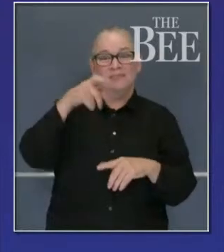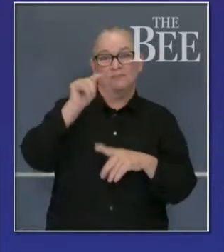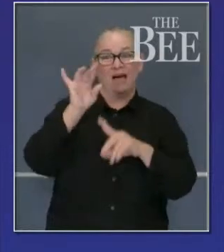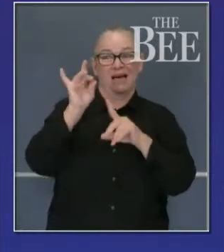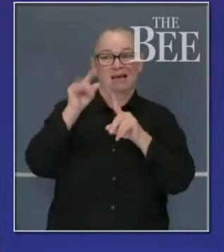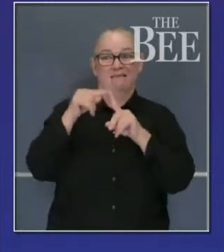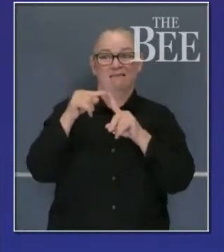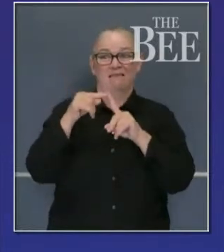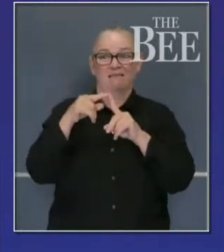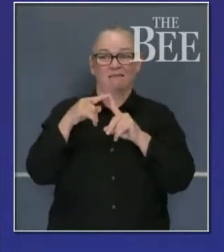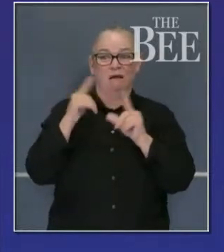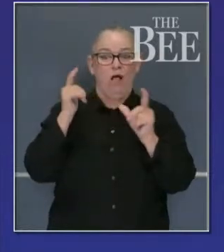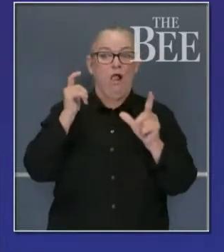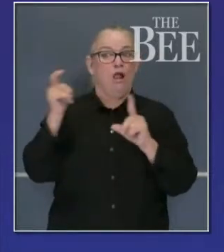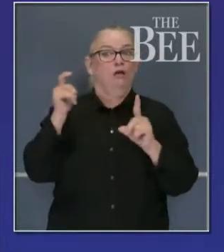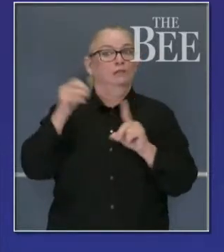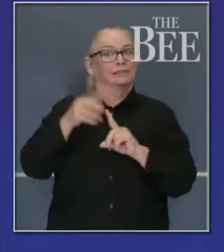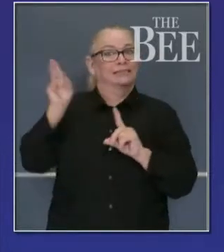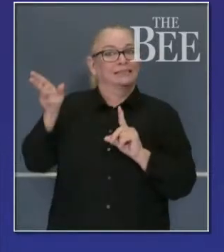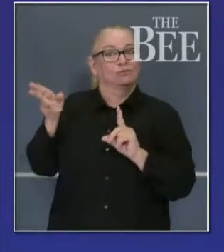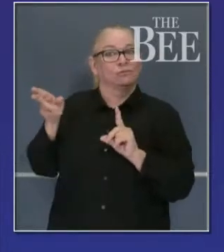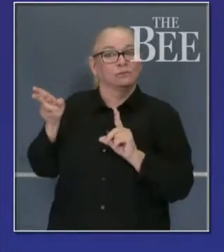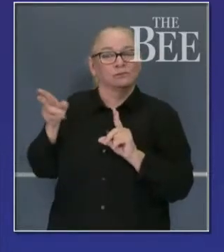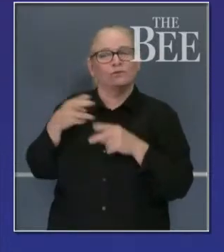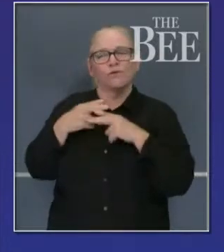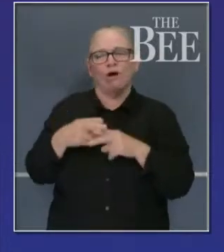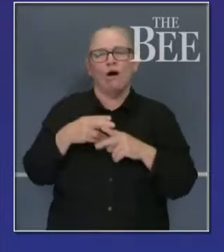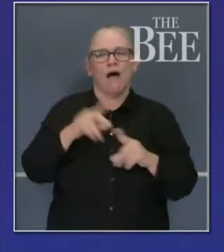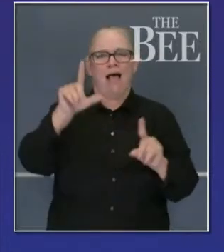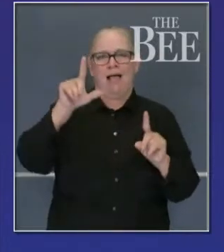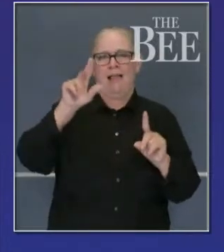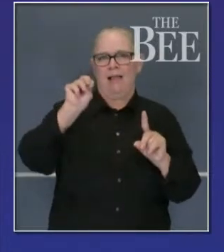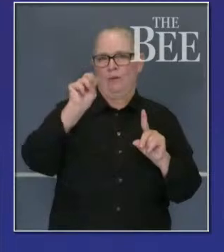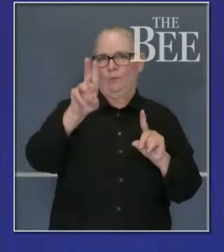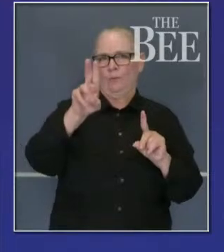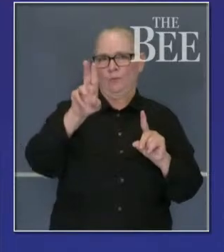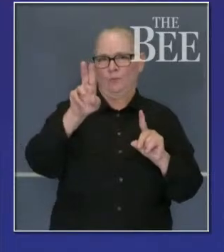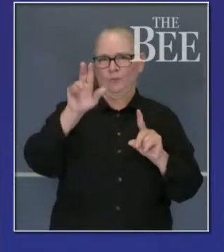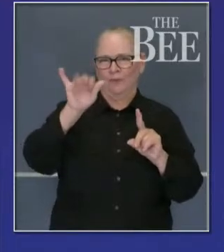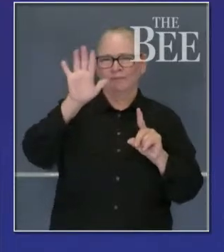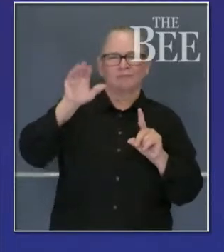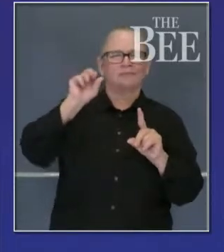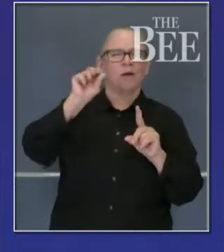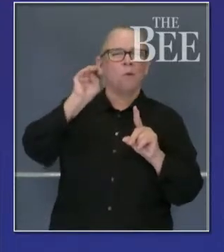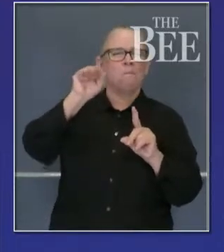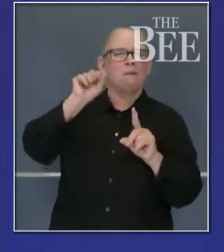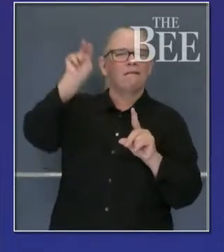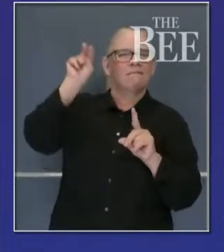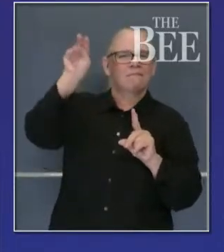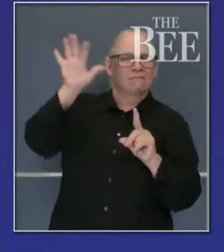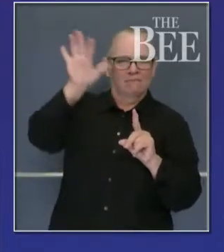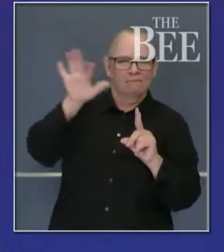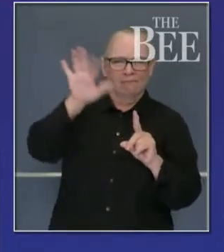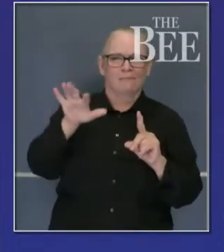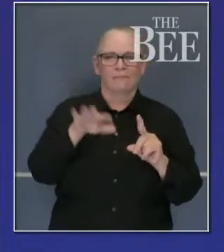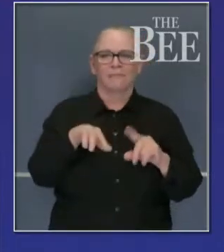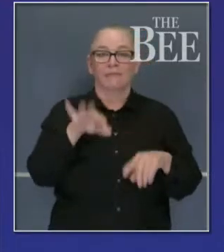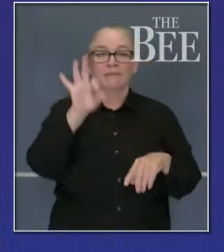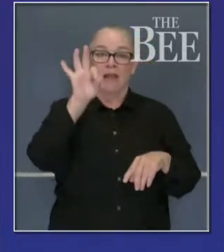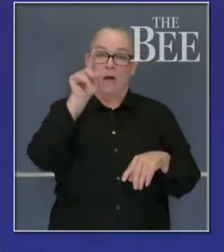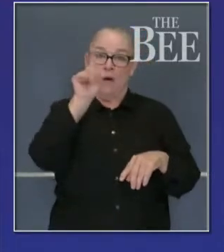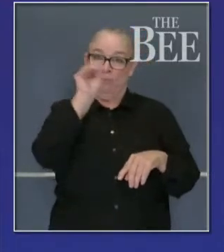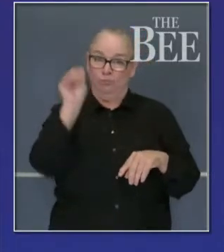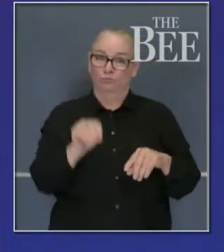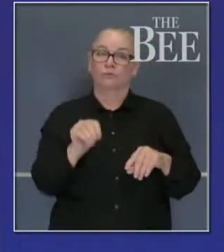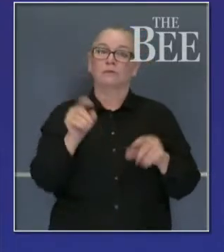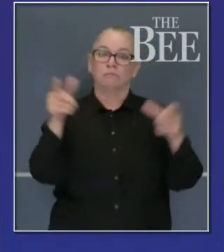complexes in history of the state, the LNU complex, it was 91% contained, 375,000